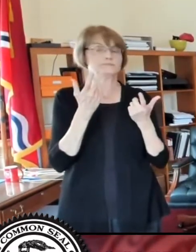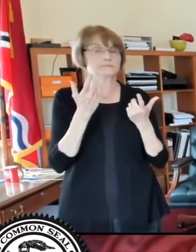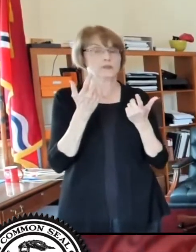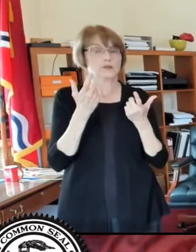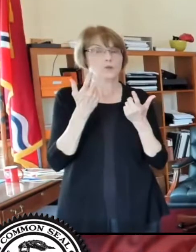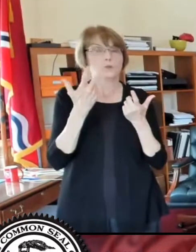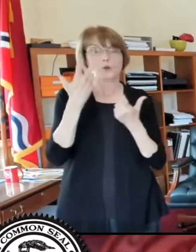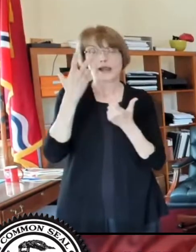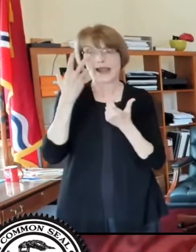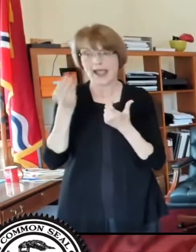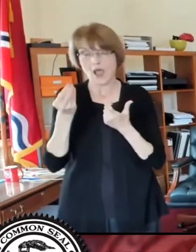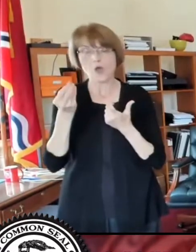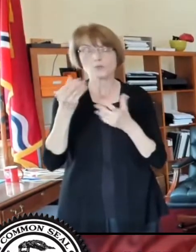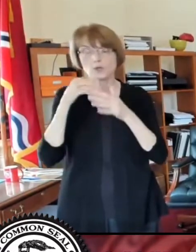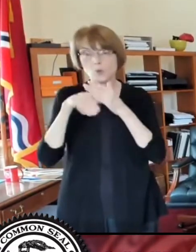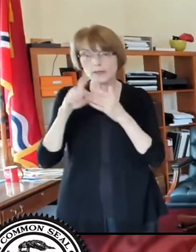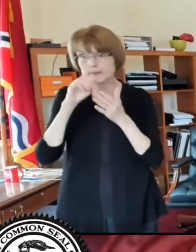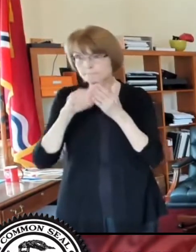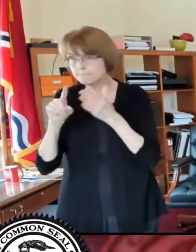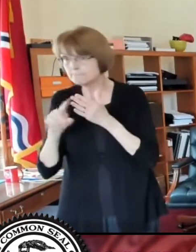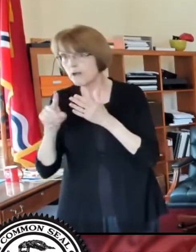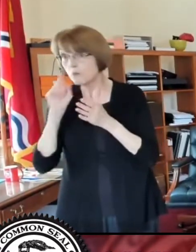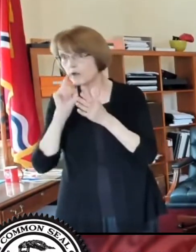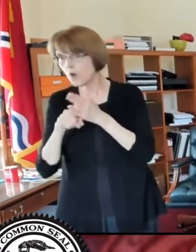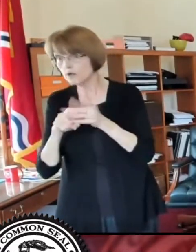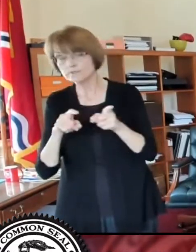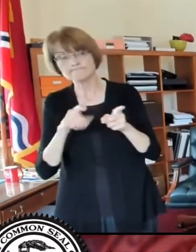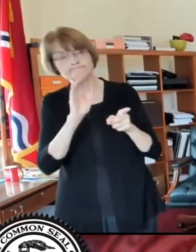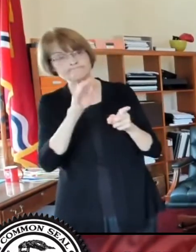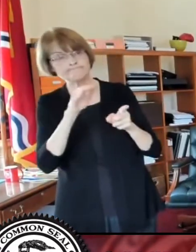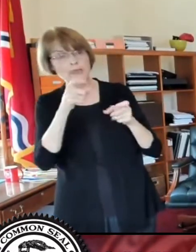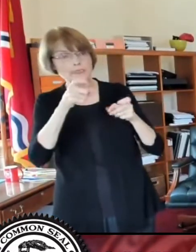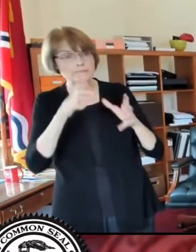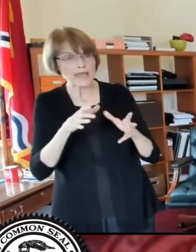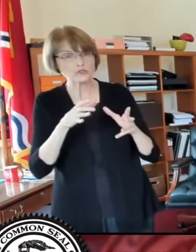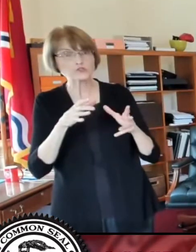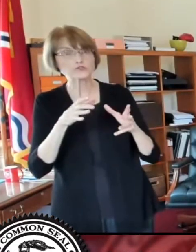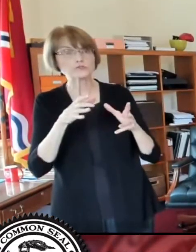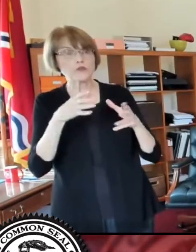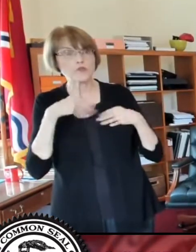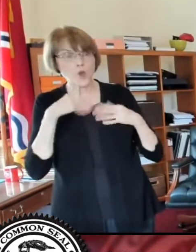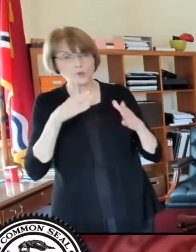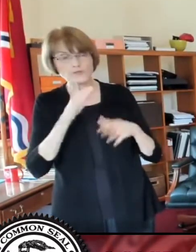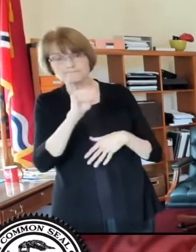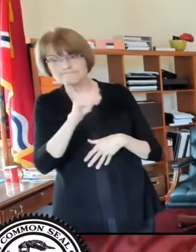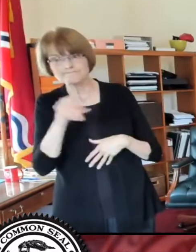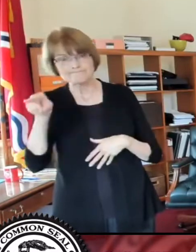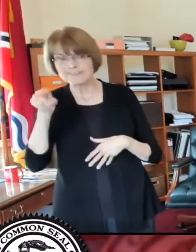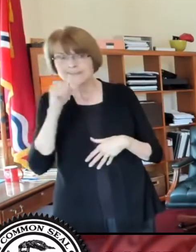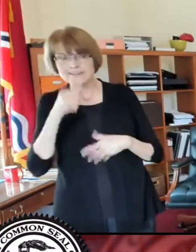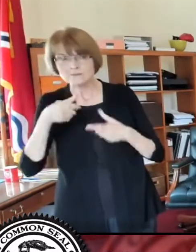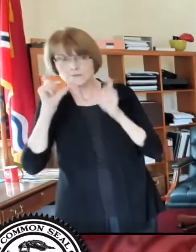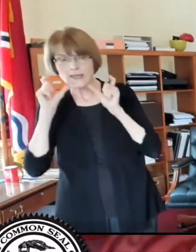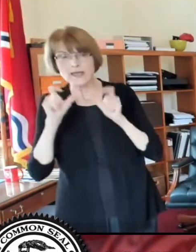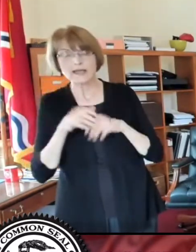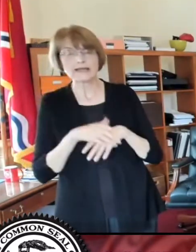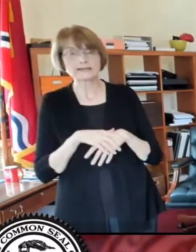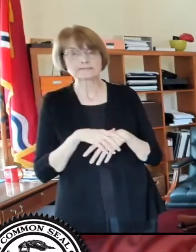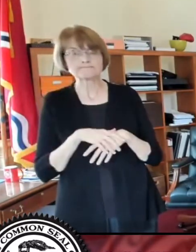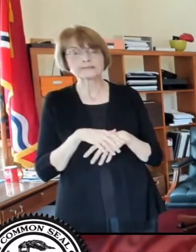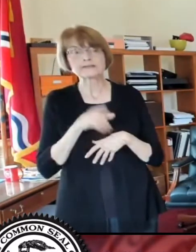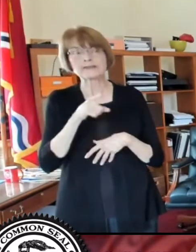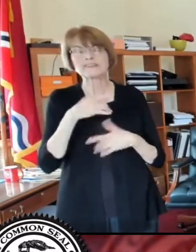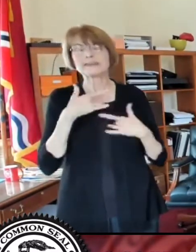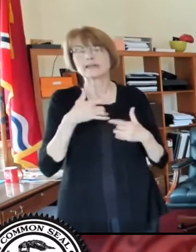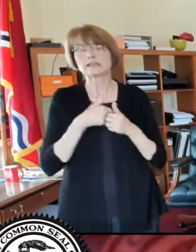attention of the manager or the owner of the store or facility, and they usually come into